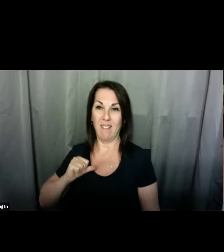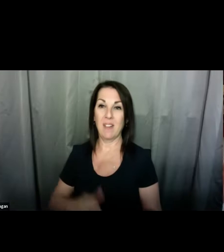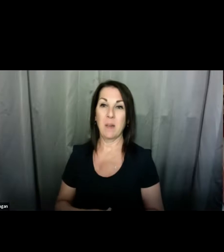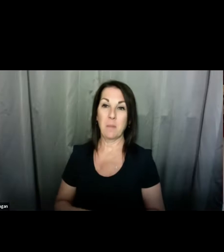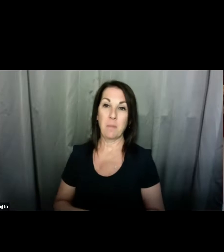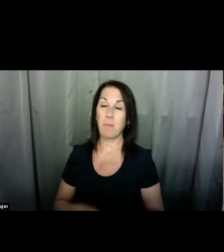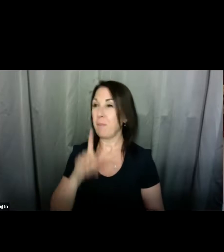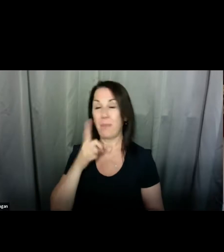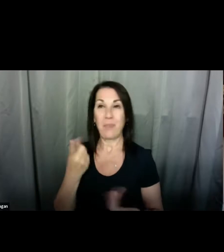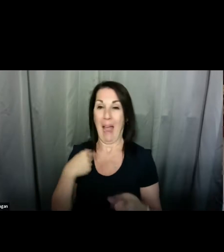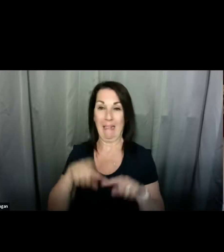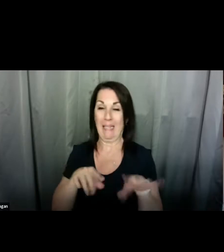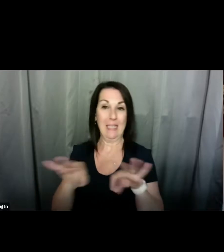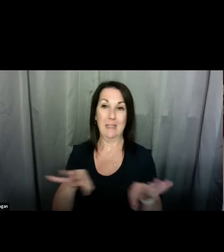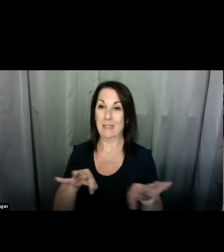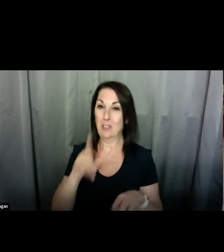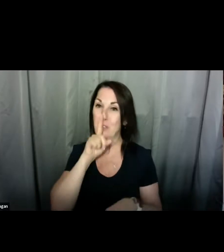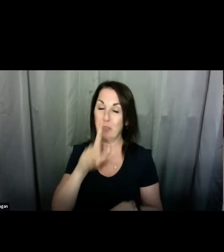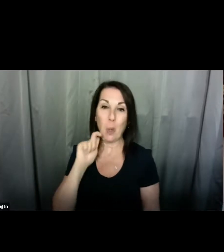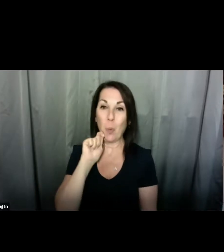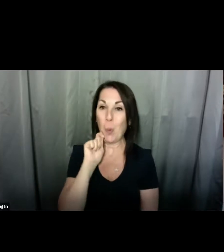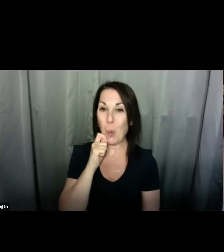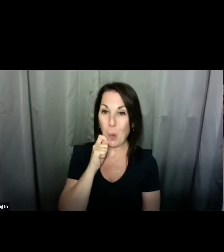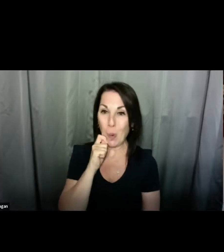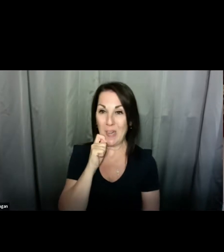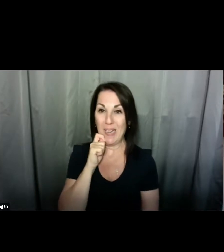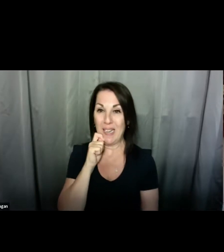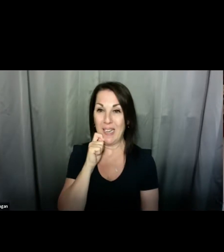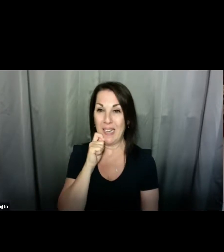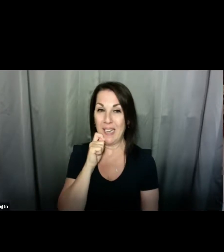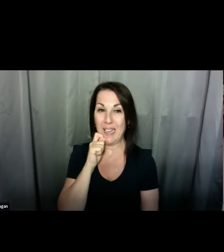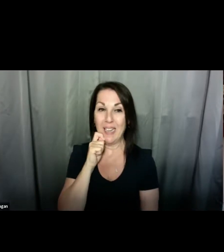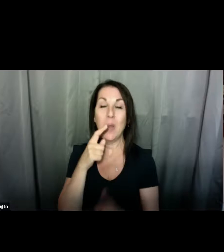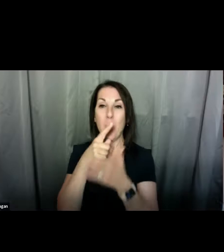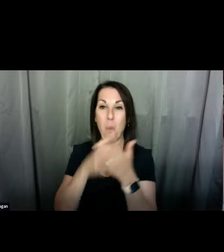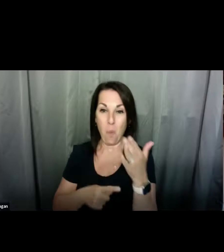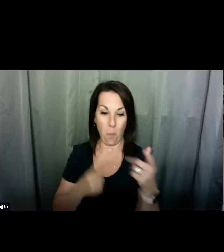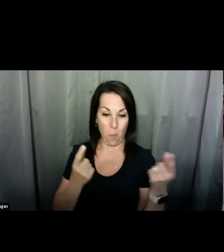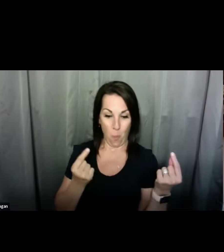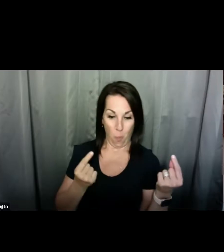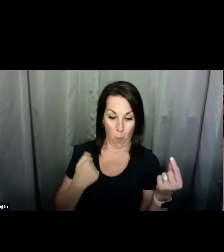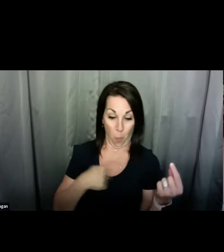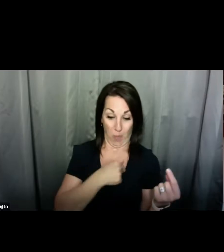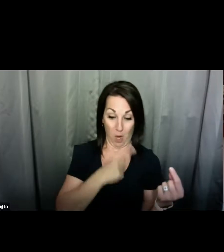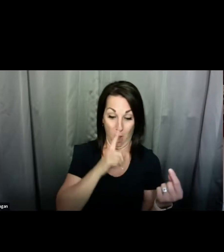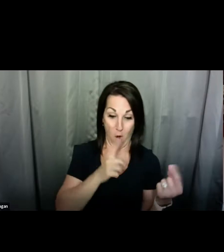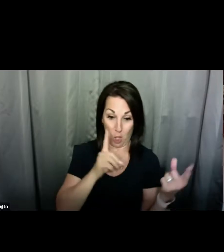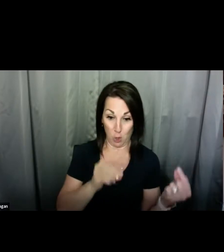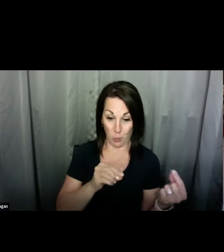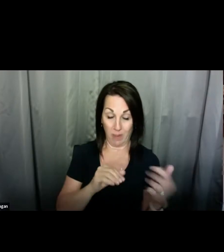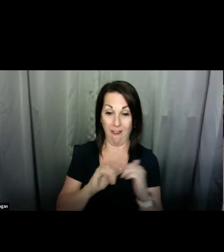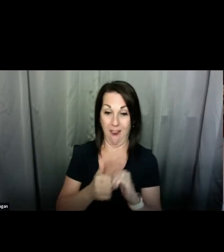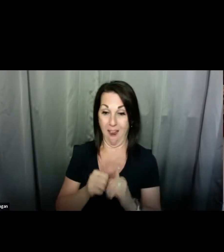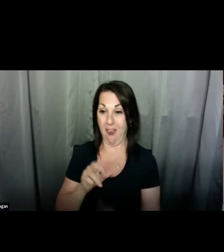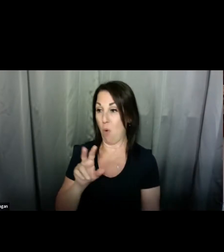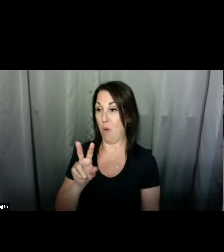I just can't say it's so, so cool what we're doing and what Vicky's done, and how